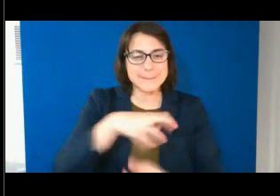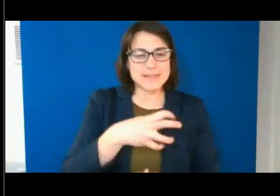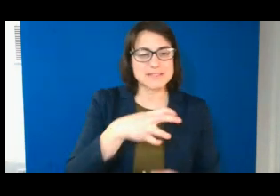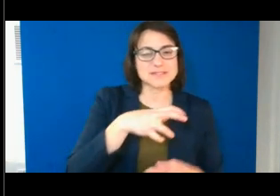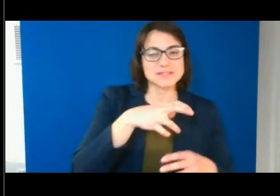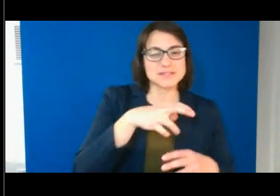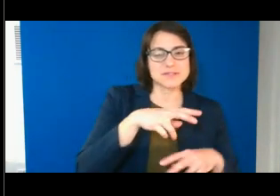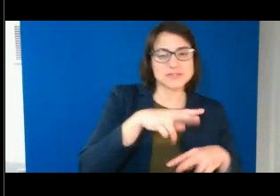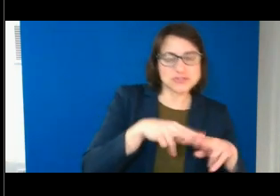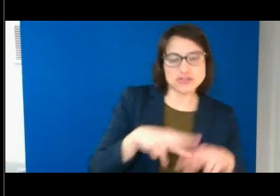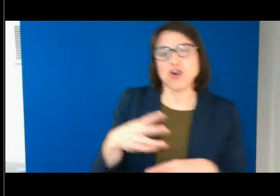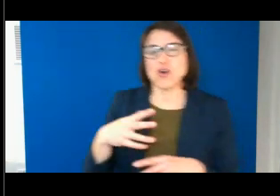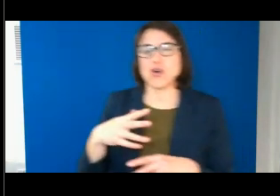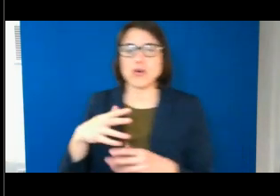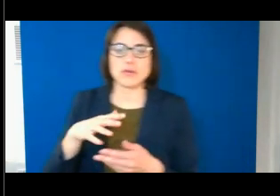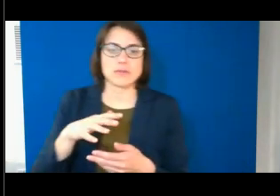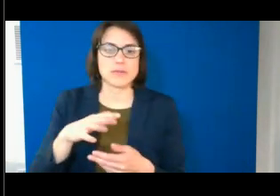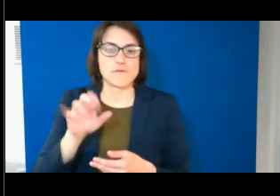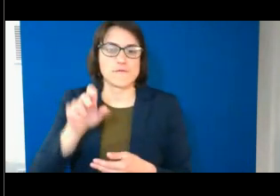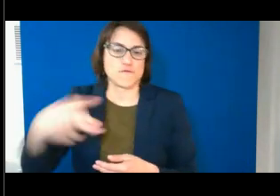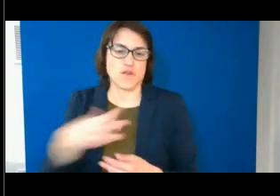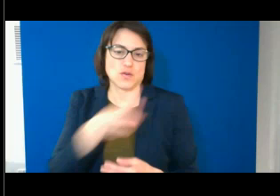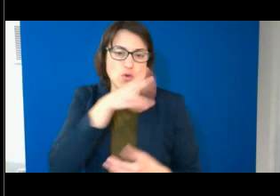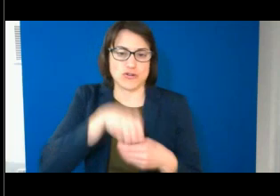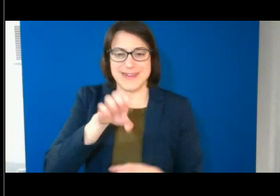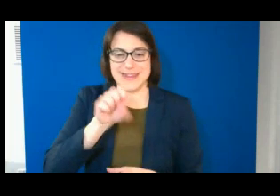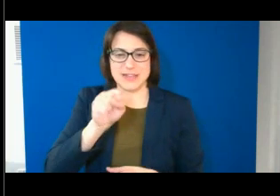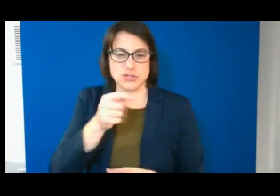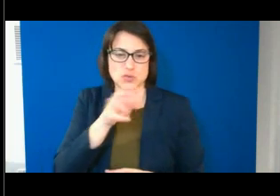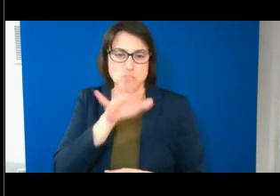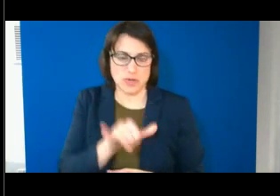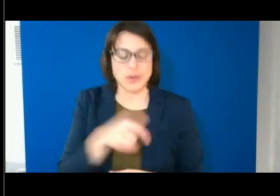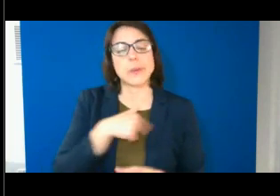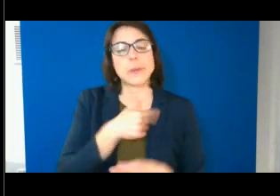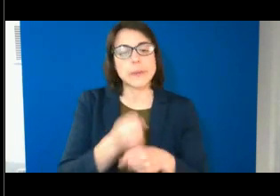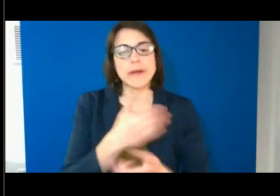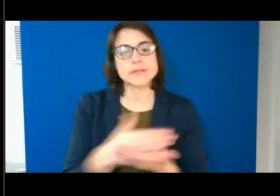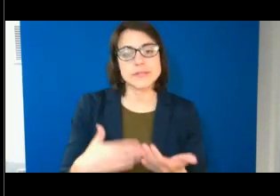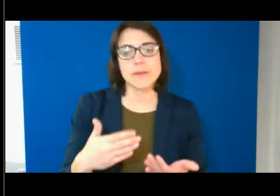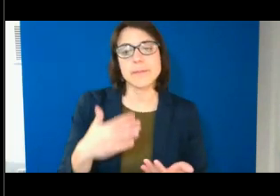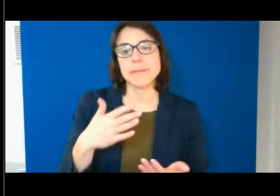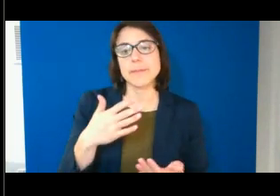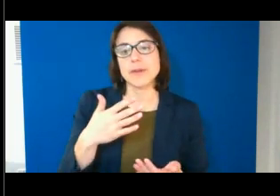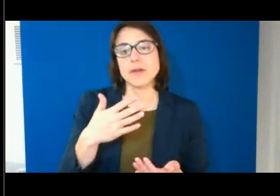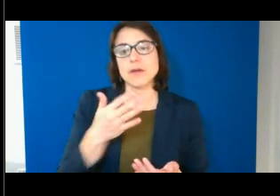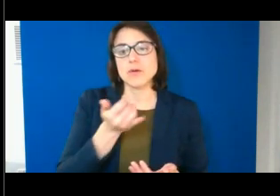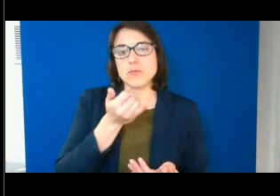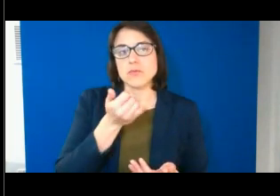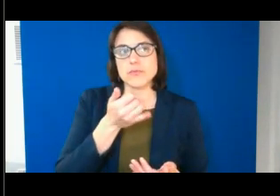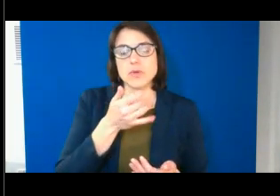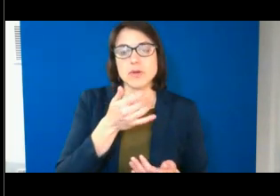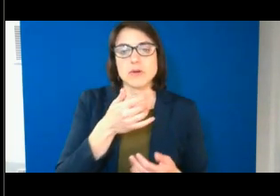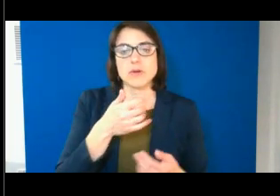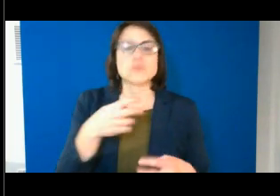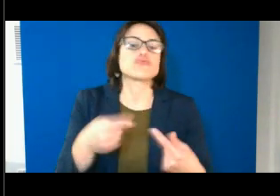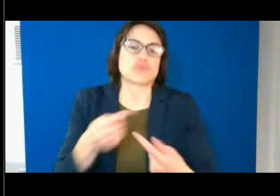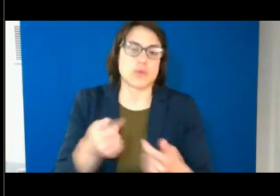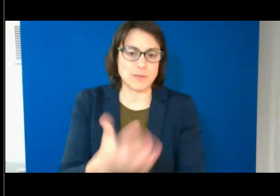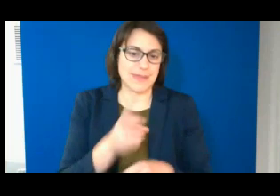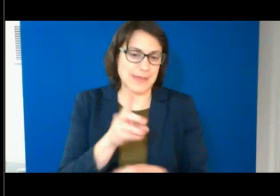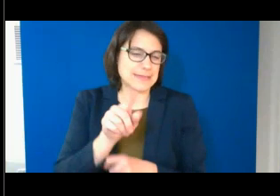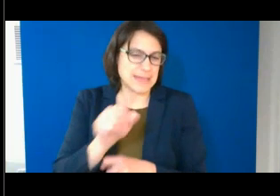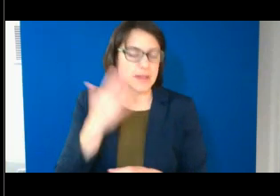estuary. So we were getting quite inaccurate data towards the end because a lot of our devices were actually getting destroyed by a lot of storm surges. So if